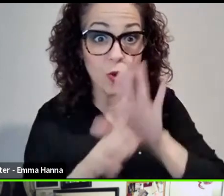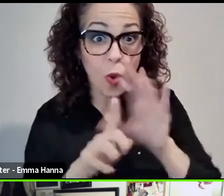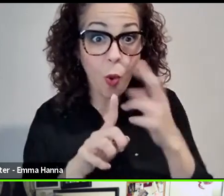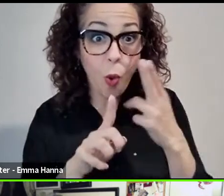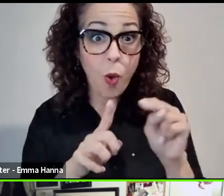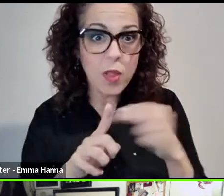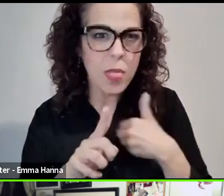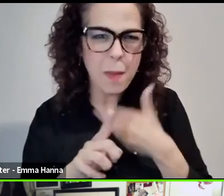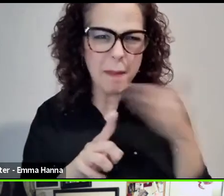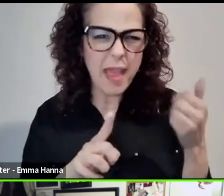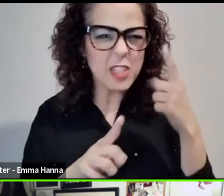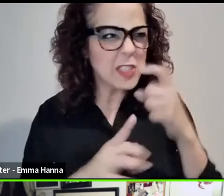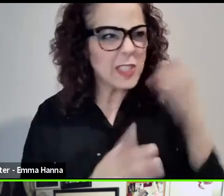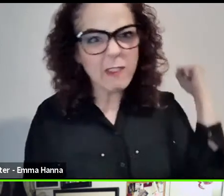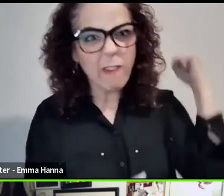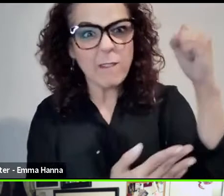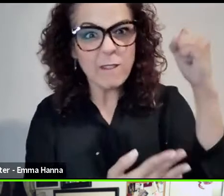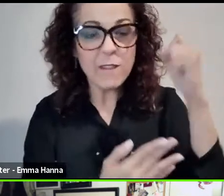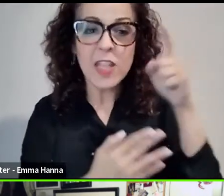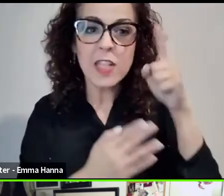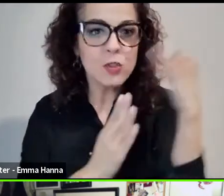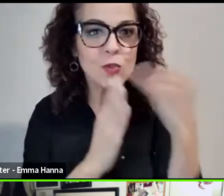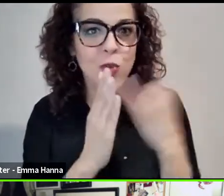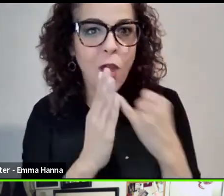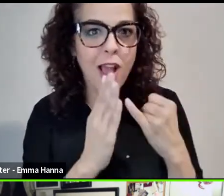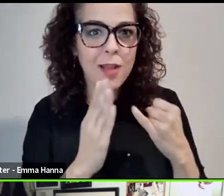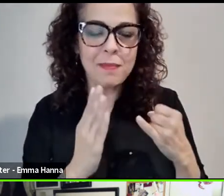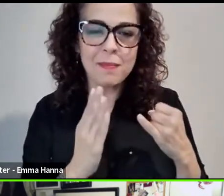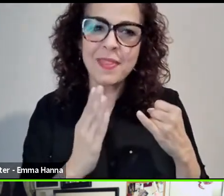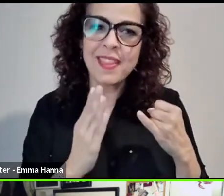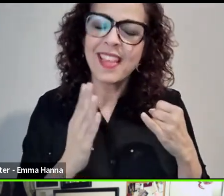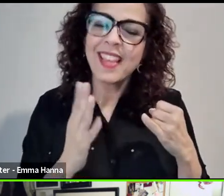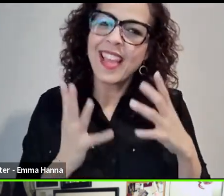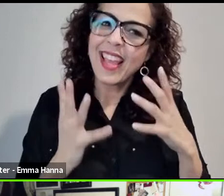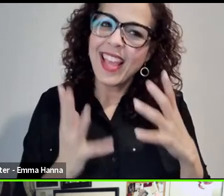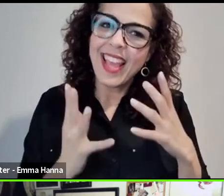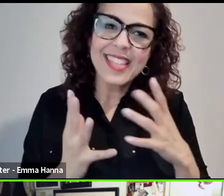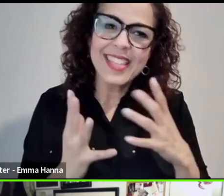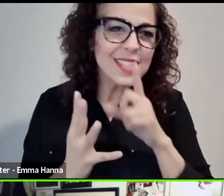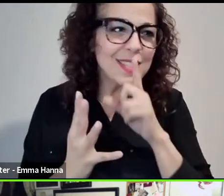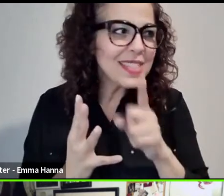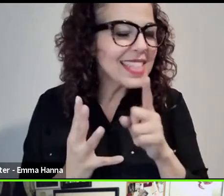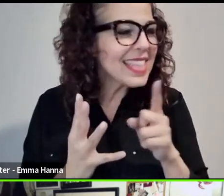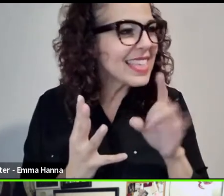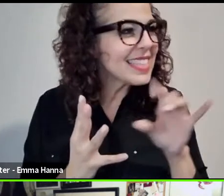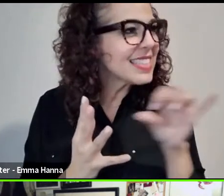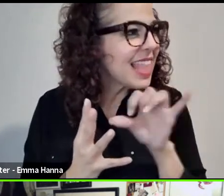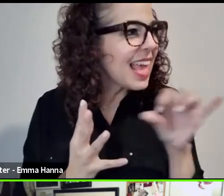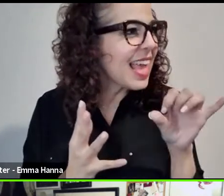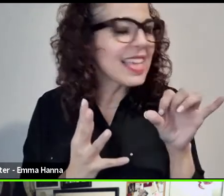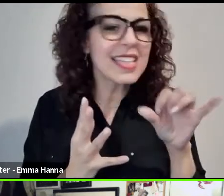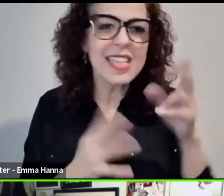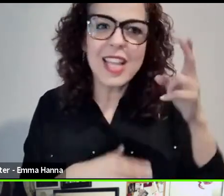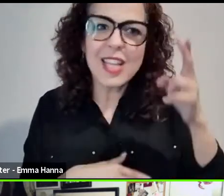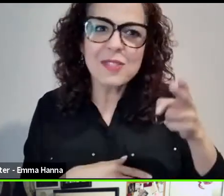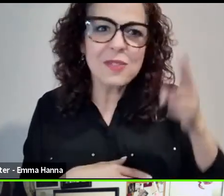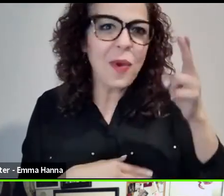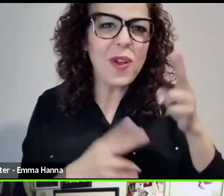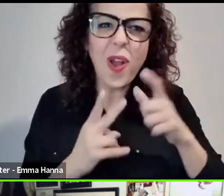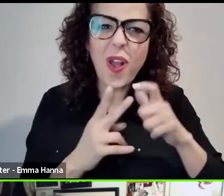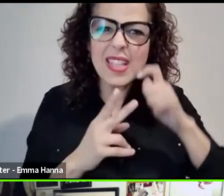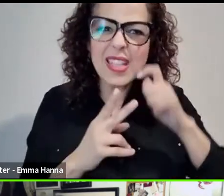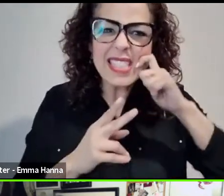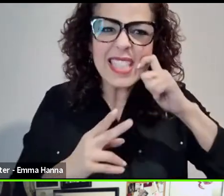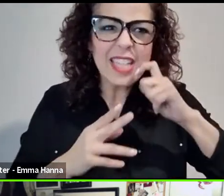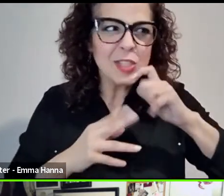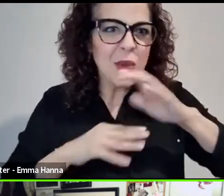the bastards pay by drawing them that way, you know. And it's like historical, it's textual, it's